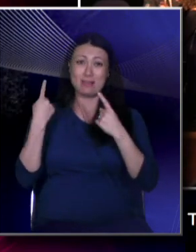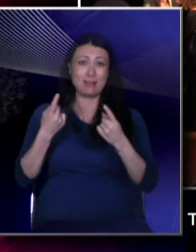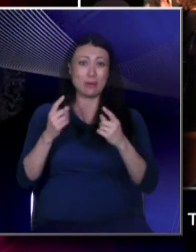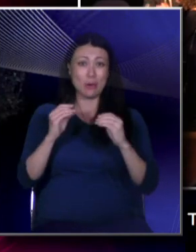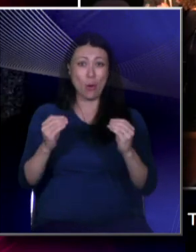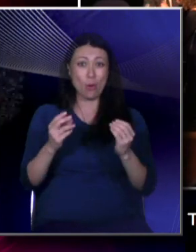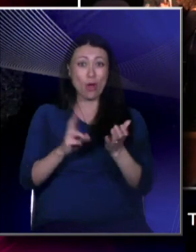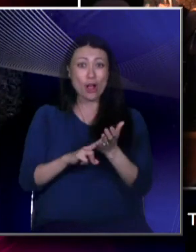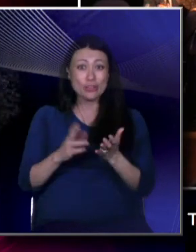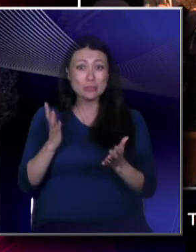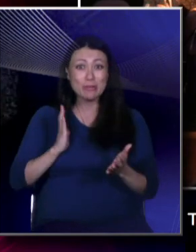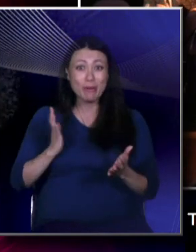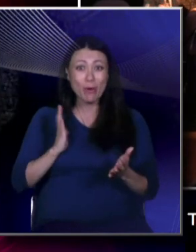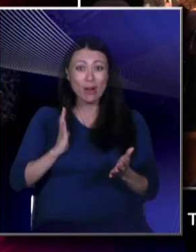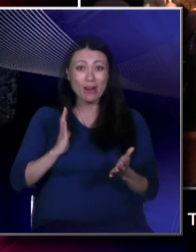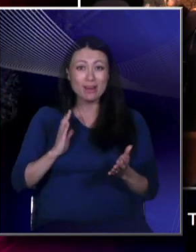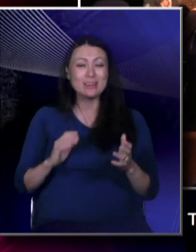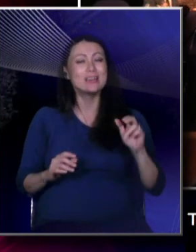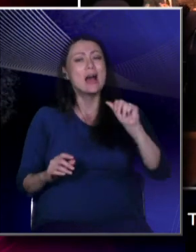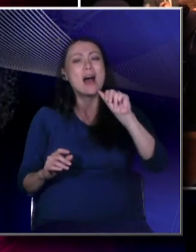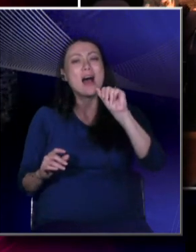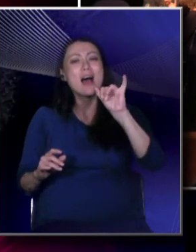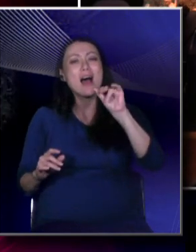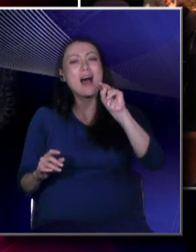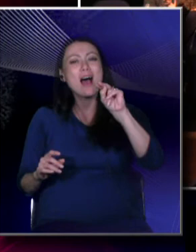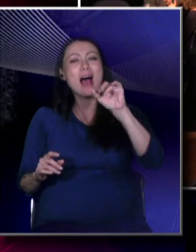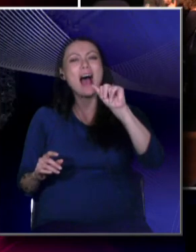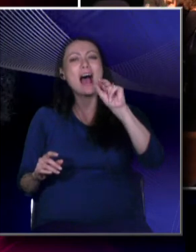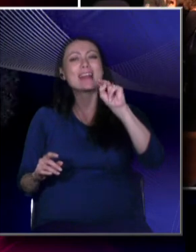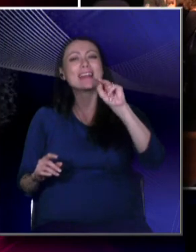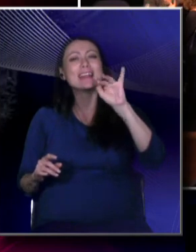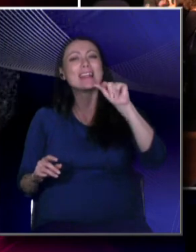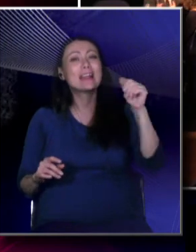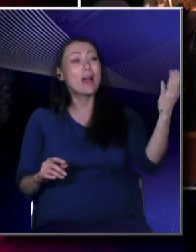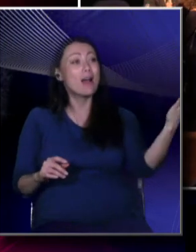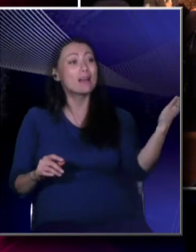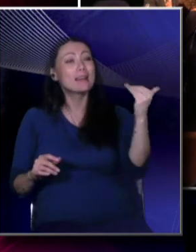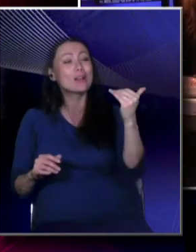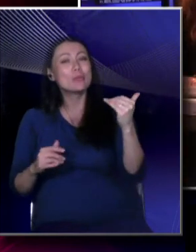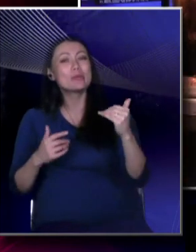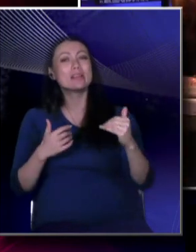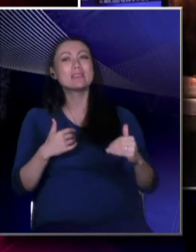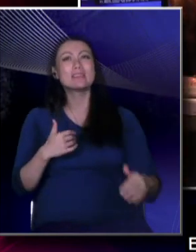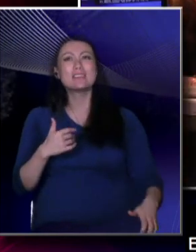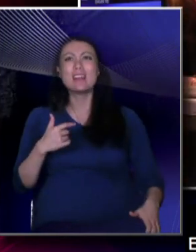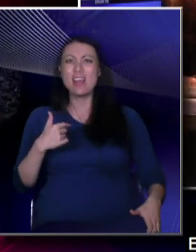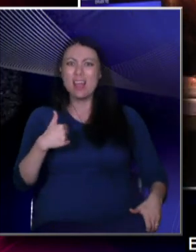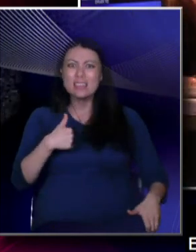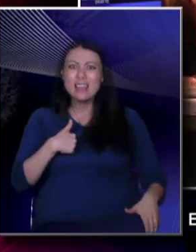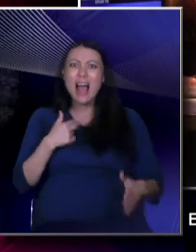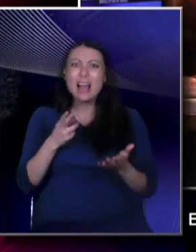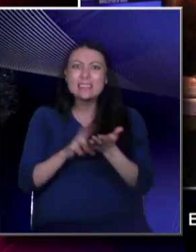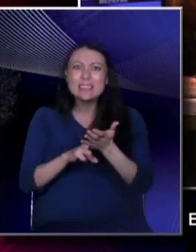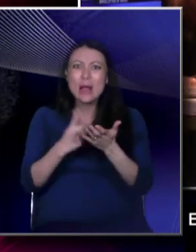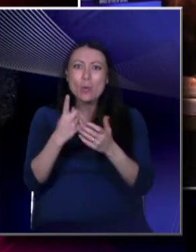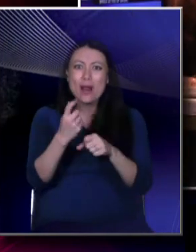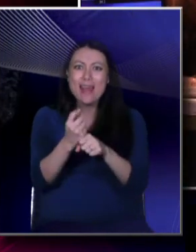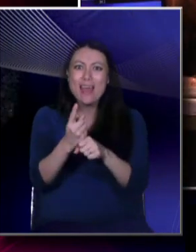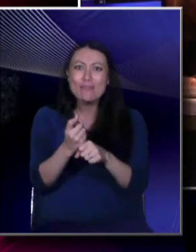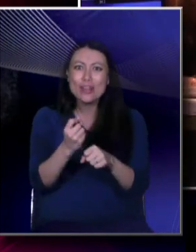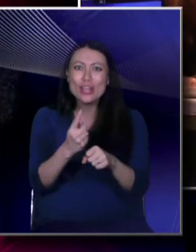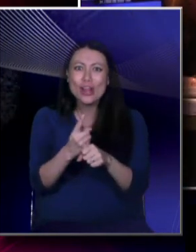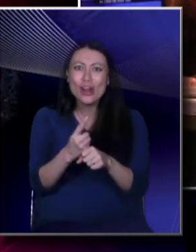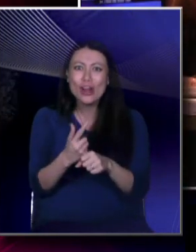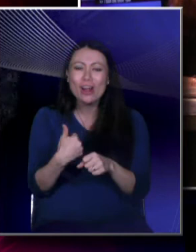this. Anita, could you step up to the mic to explain the whole letter of intent thing? I sign one every year. I am from